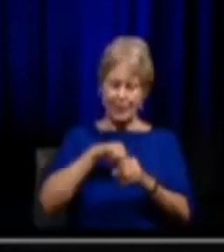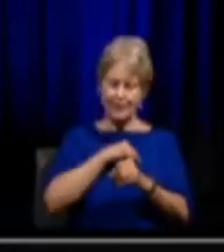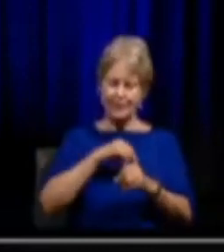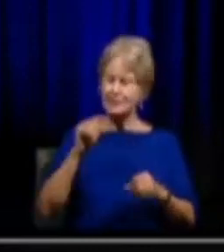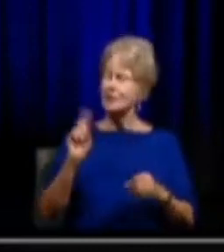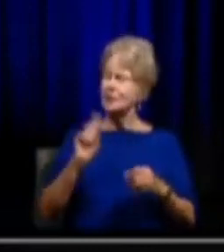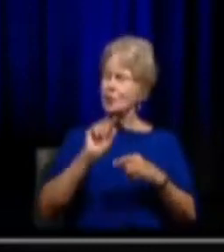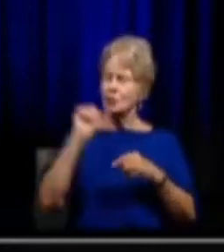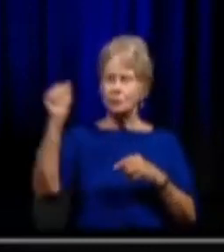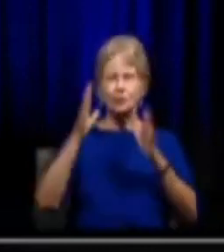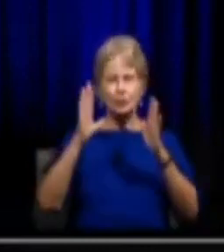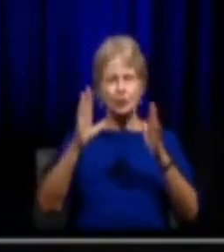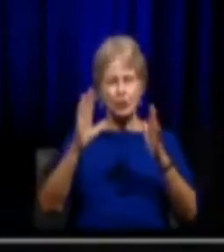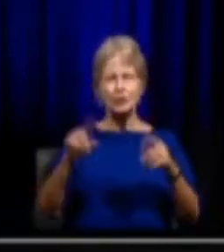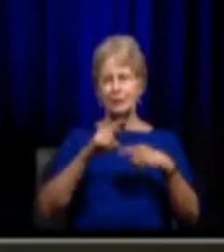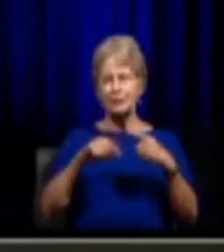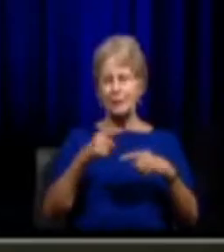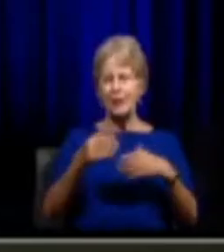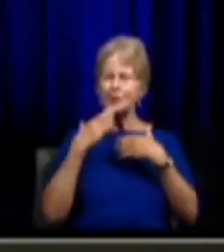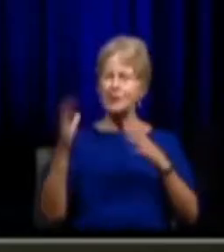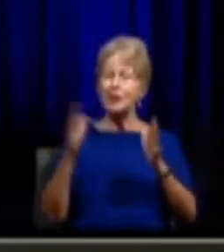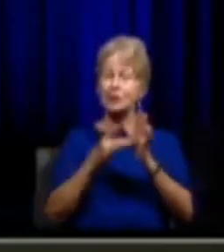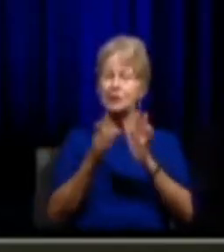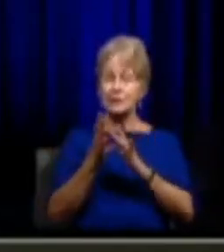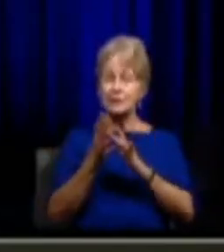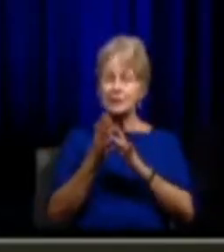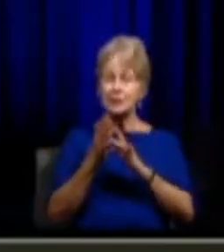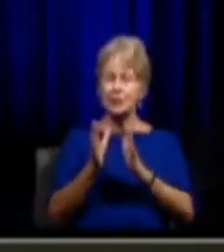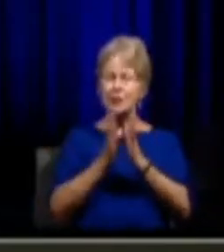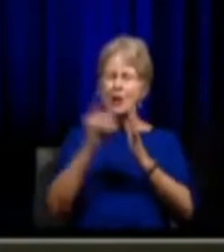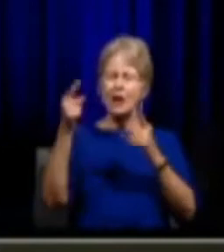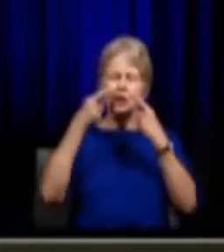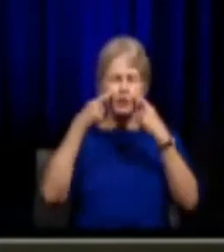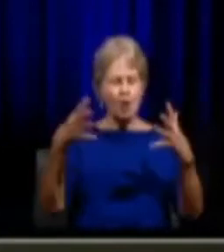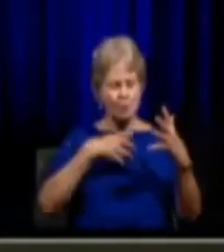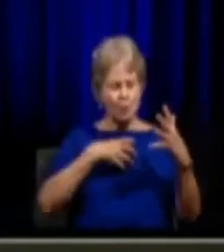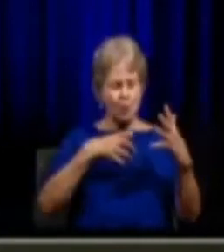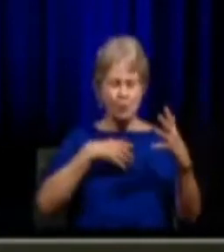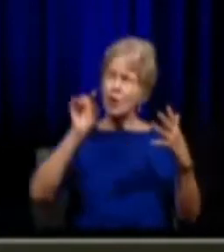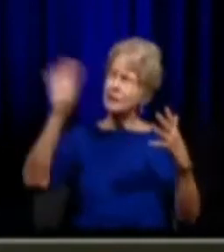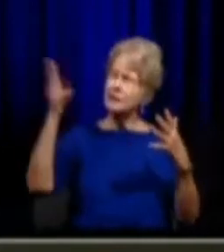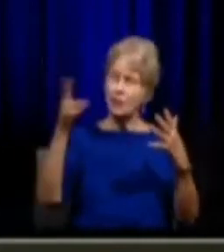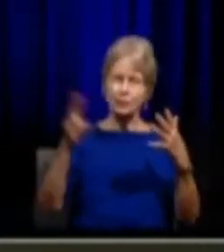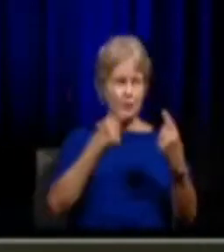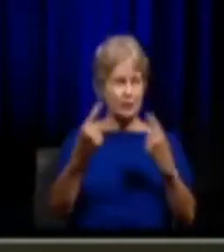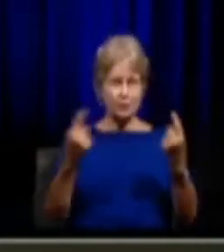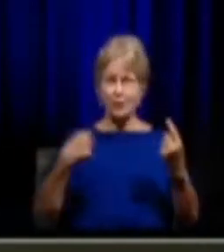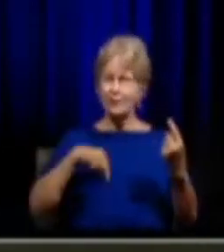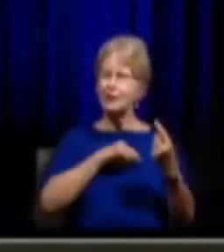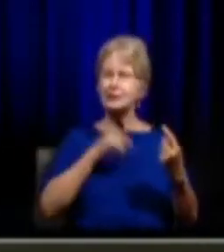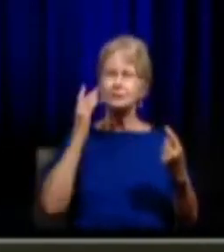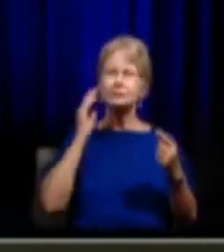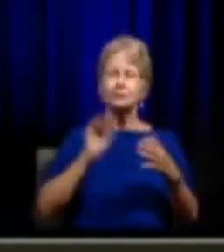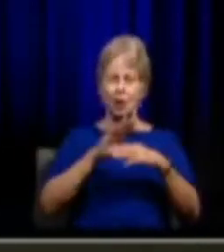about. So we thank you, Jesus, and we just pray that you'd reveal more and more of yourself to each one of us as we journey together over the next few